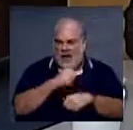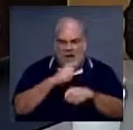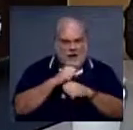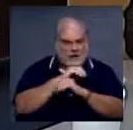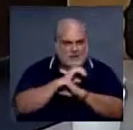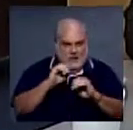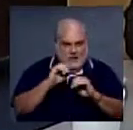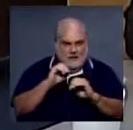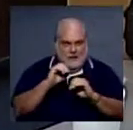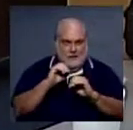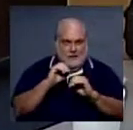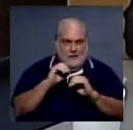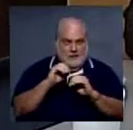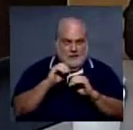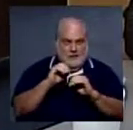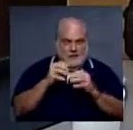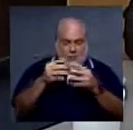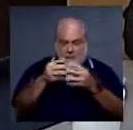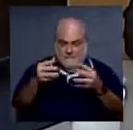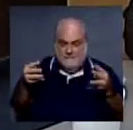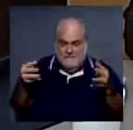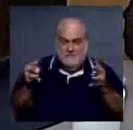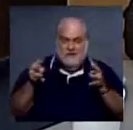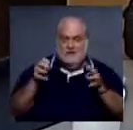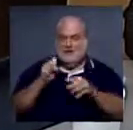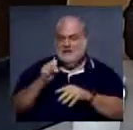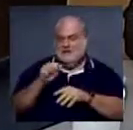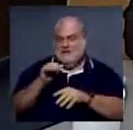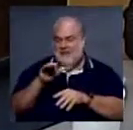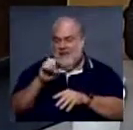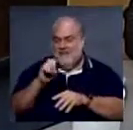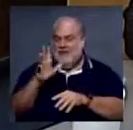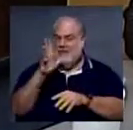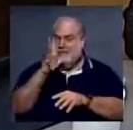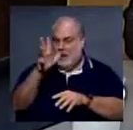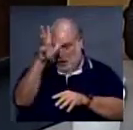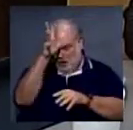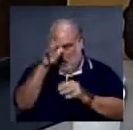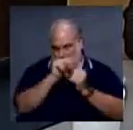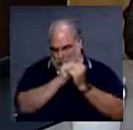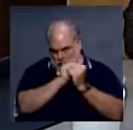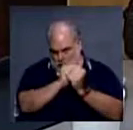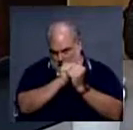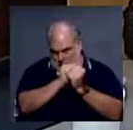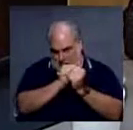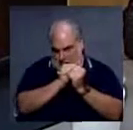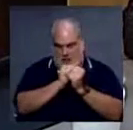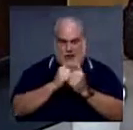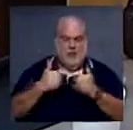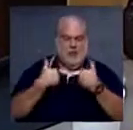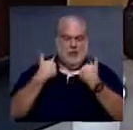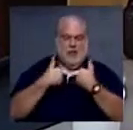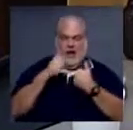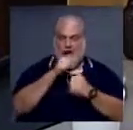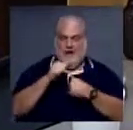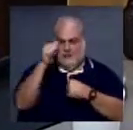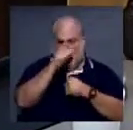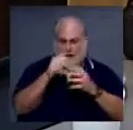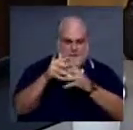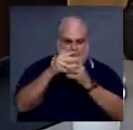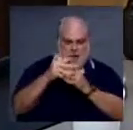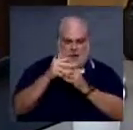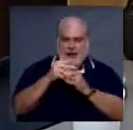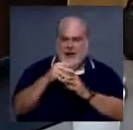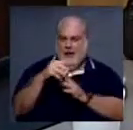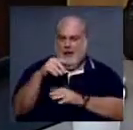of that. All my fields are fenced, so they're safe. And their parents are there with them. They have young African-American